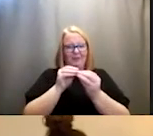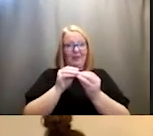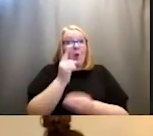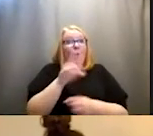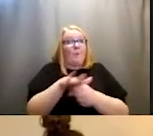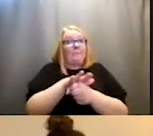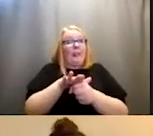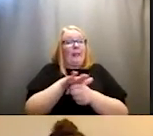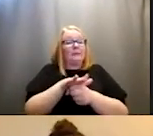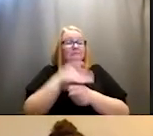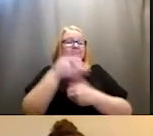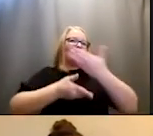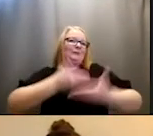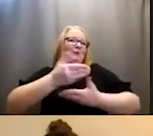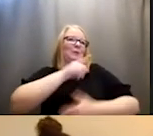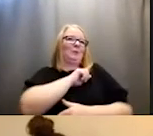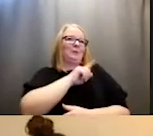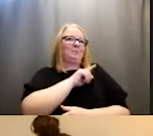place.